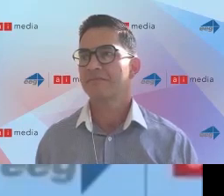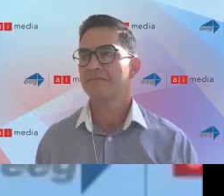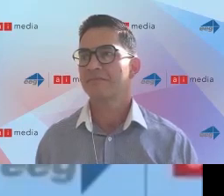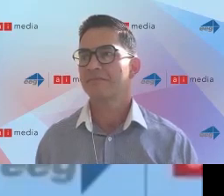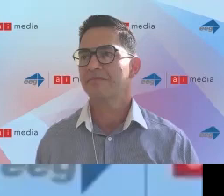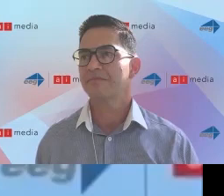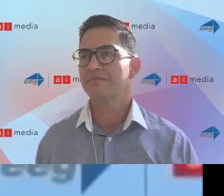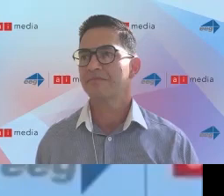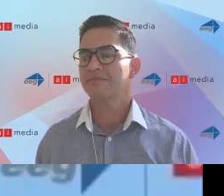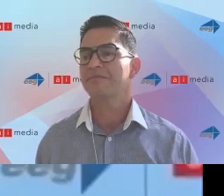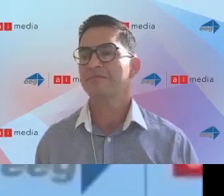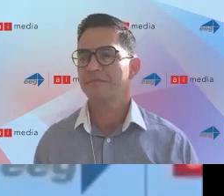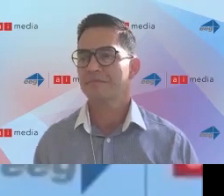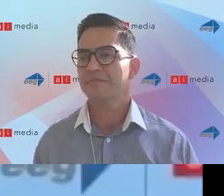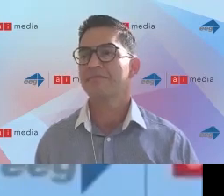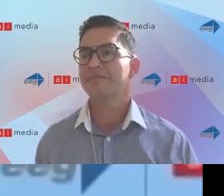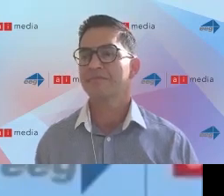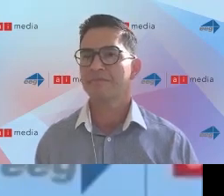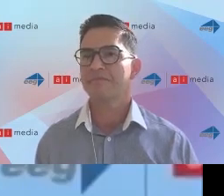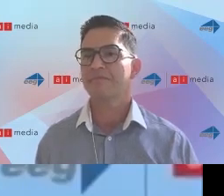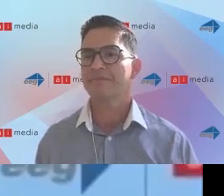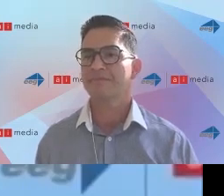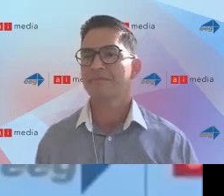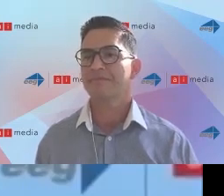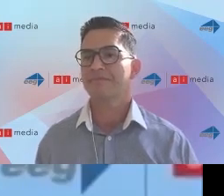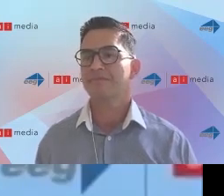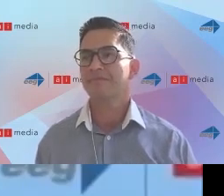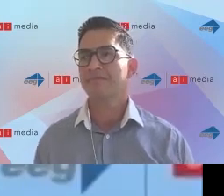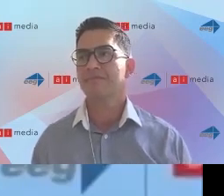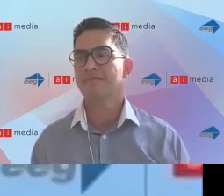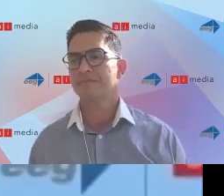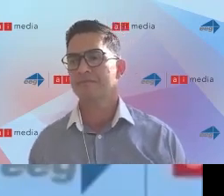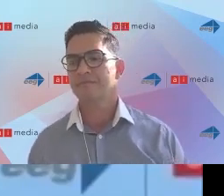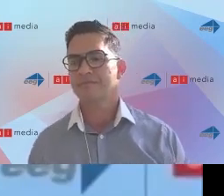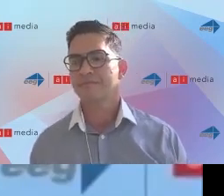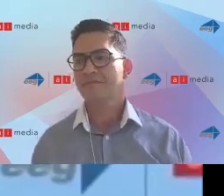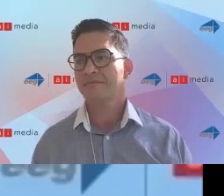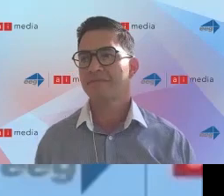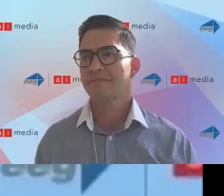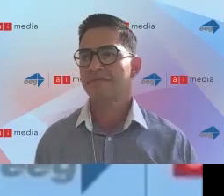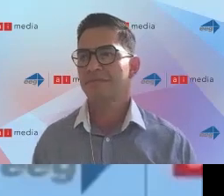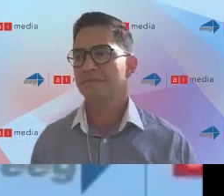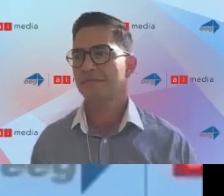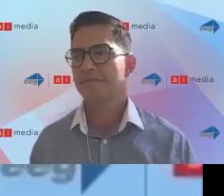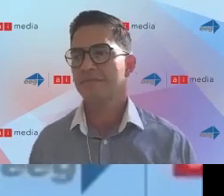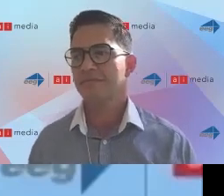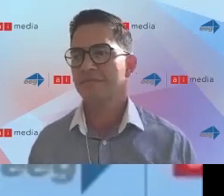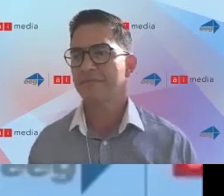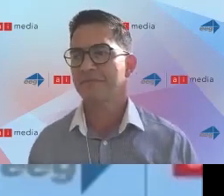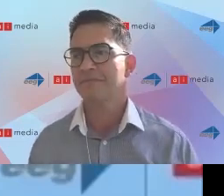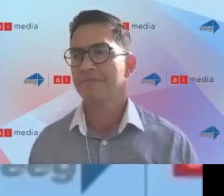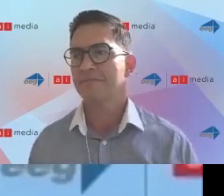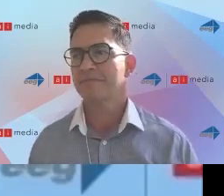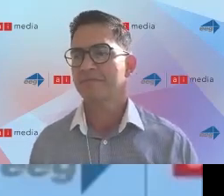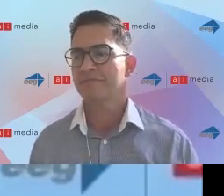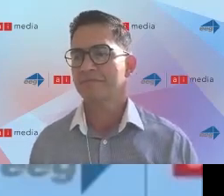an individual level. What I mean by this is that although we work with individuals to provide them with accessible content in any language that they require